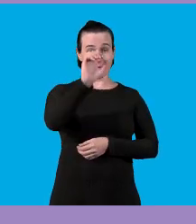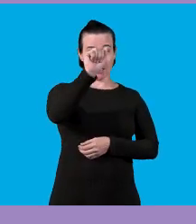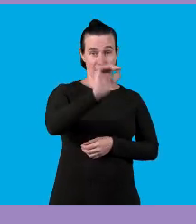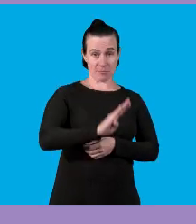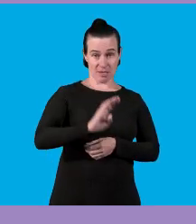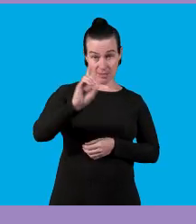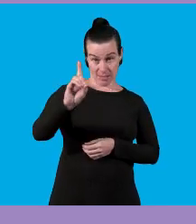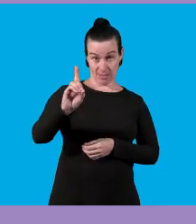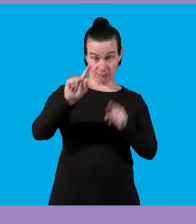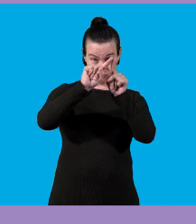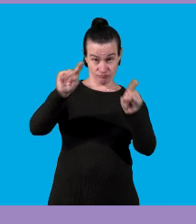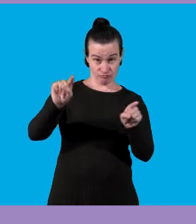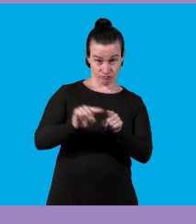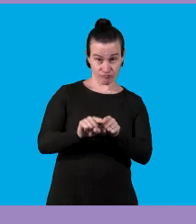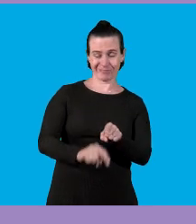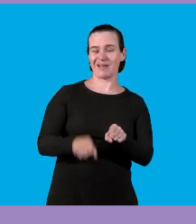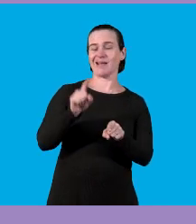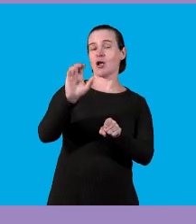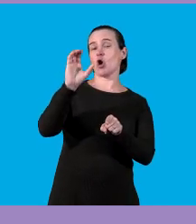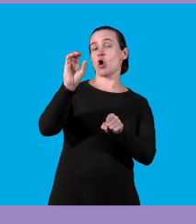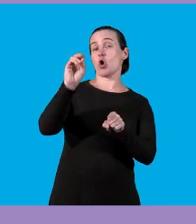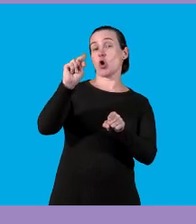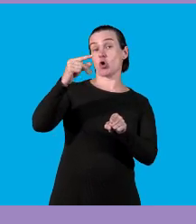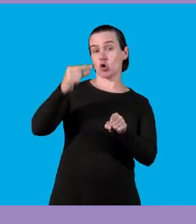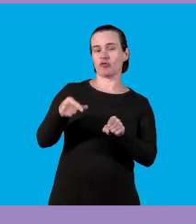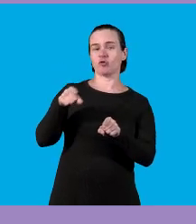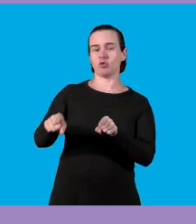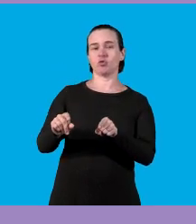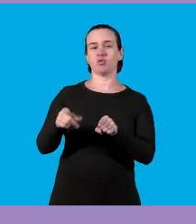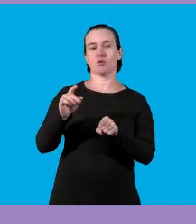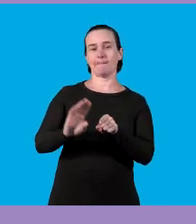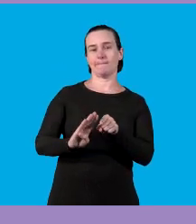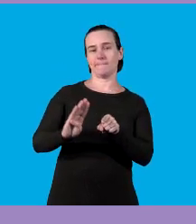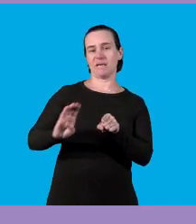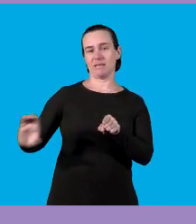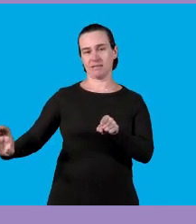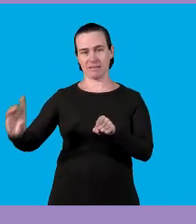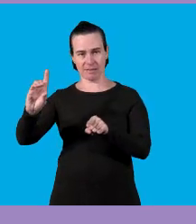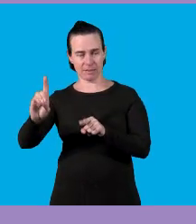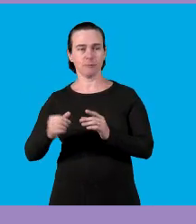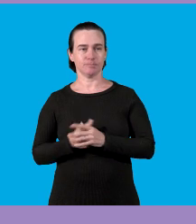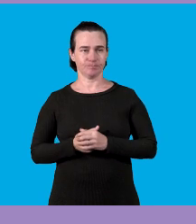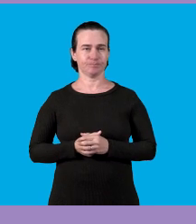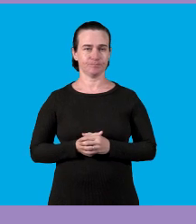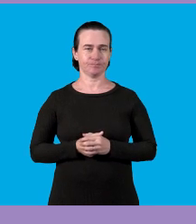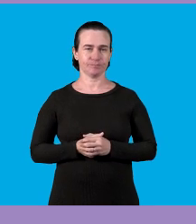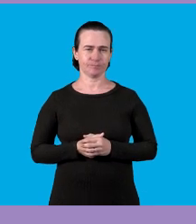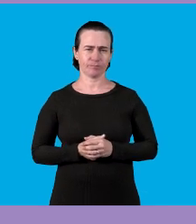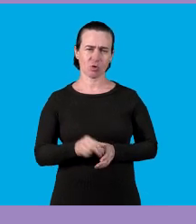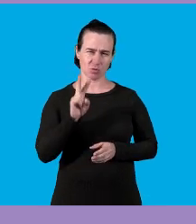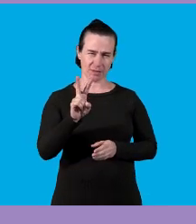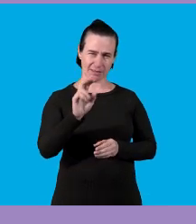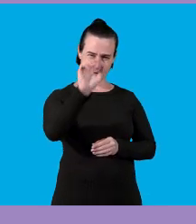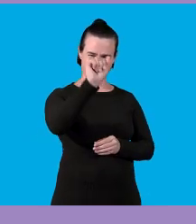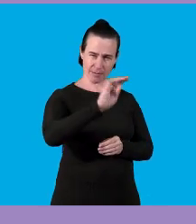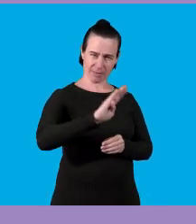triangle ABD is congruent to triangle BCD. Triangle ABD is